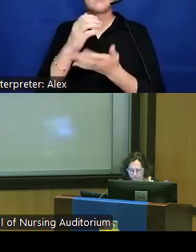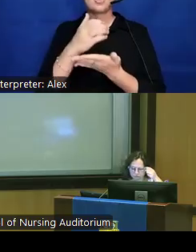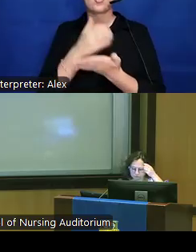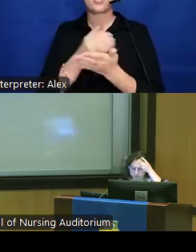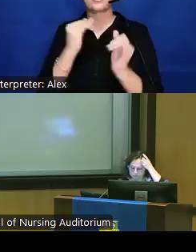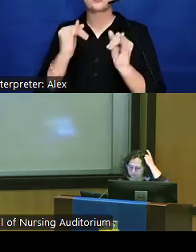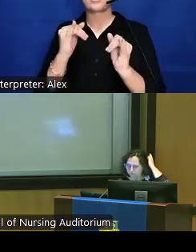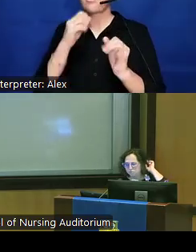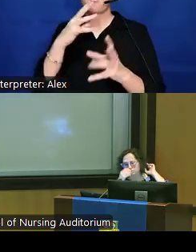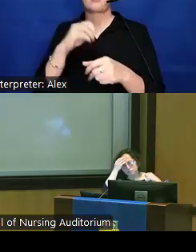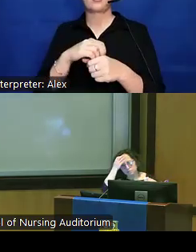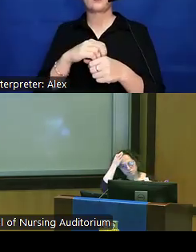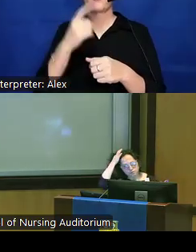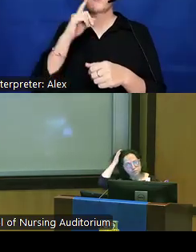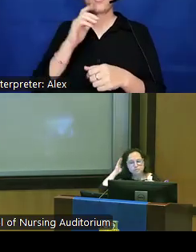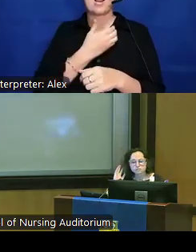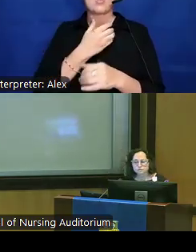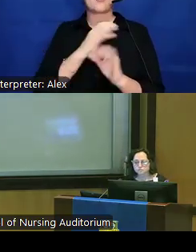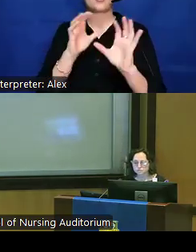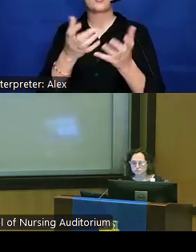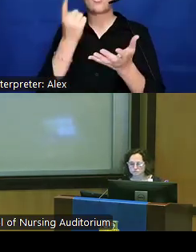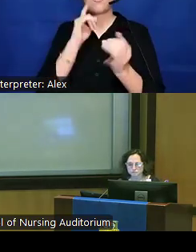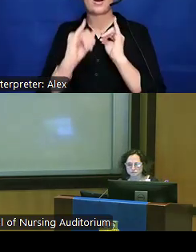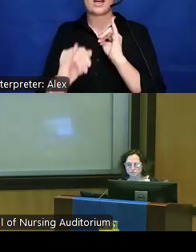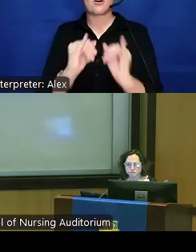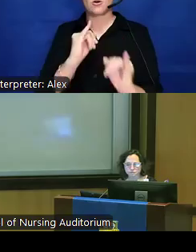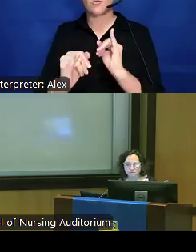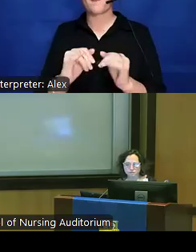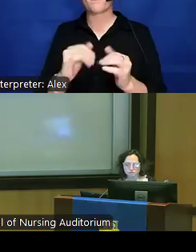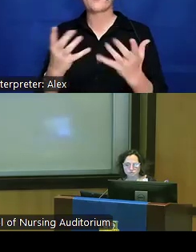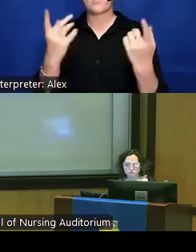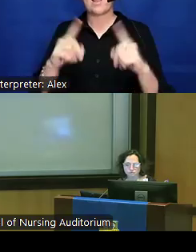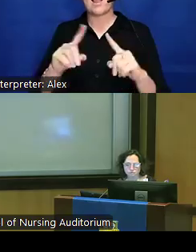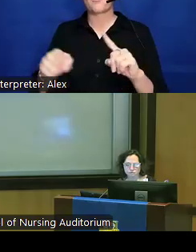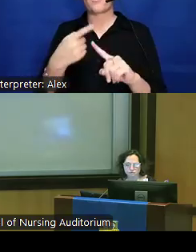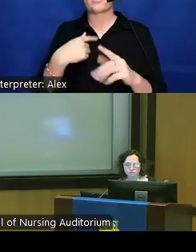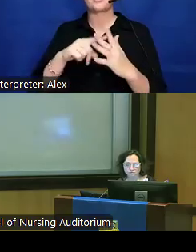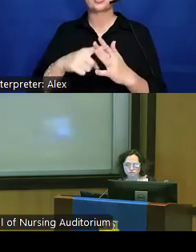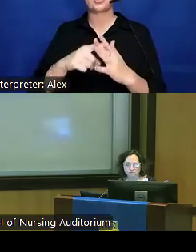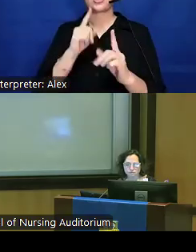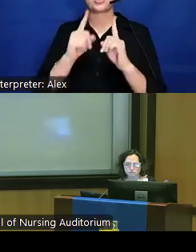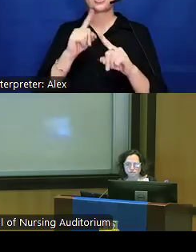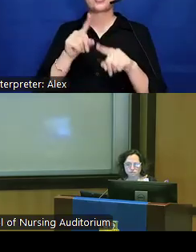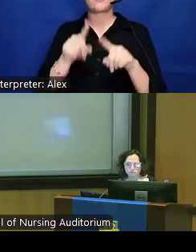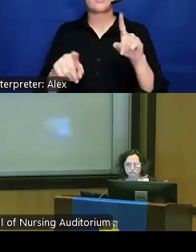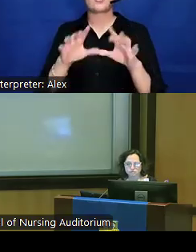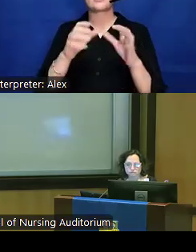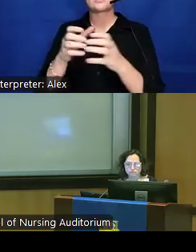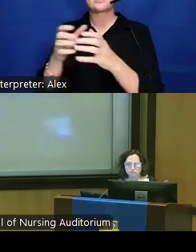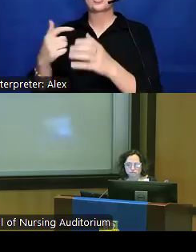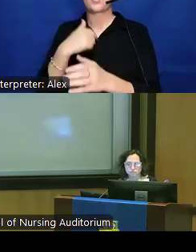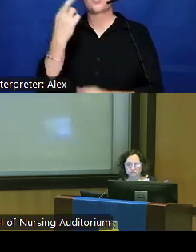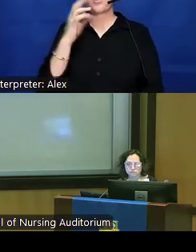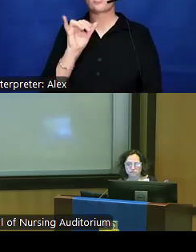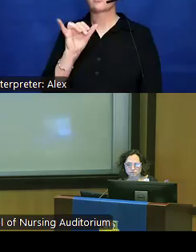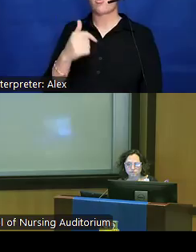our kind of group to interview. And what happened as I started talking to various constituents is we realized we left a group